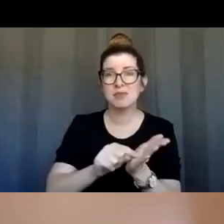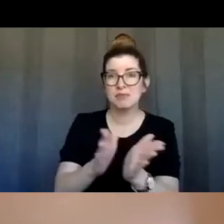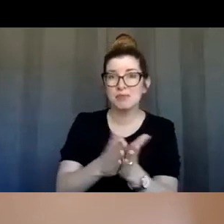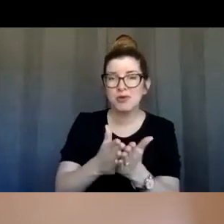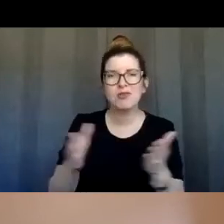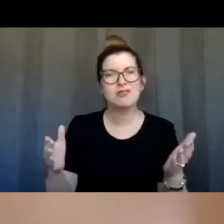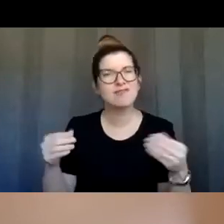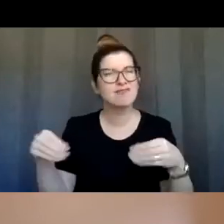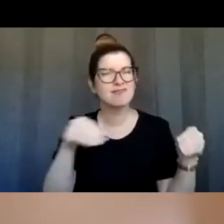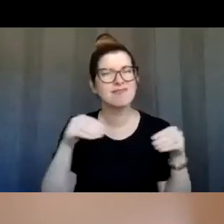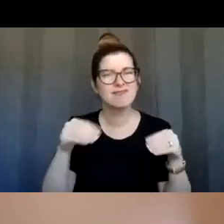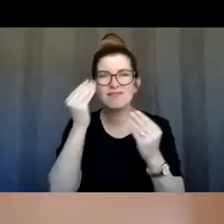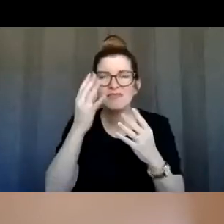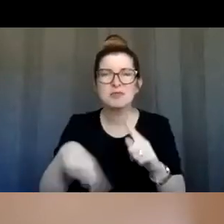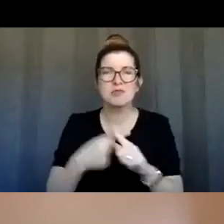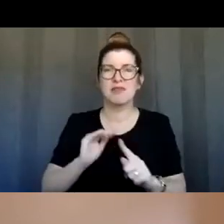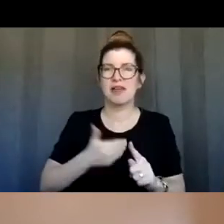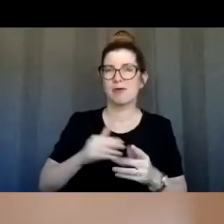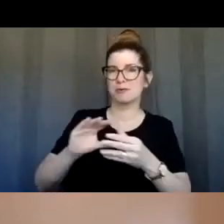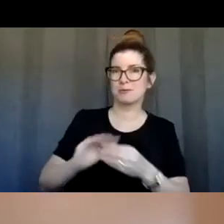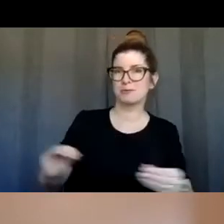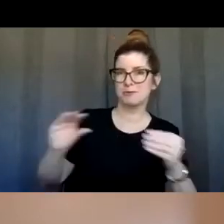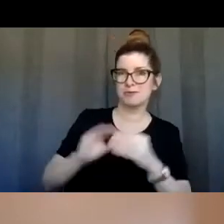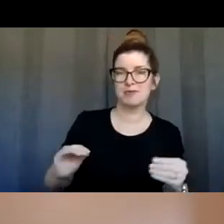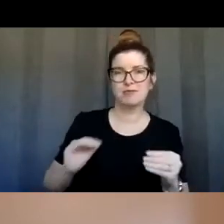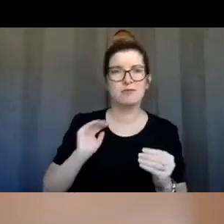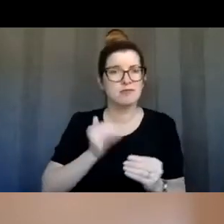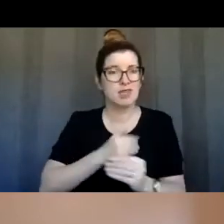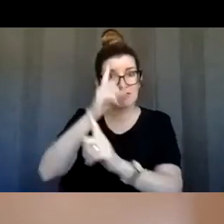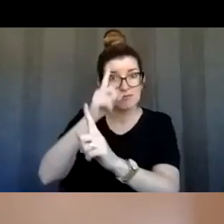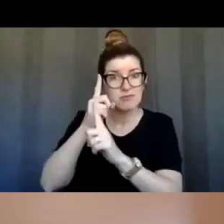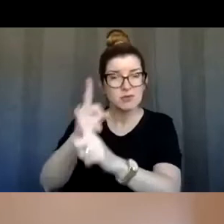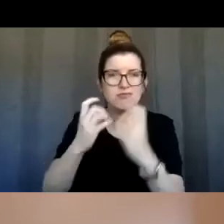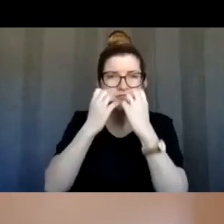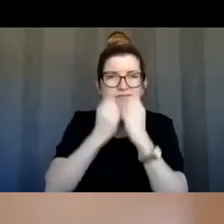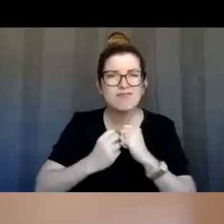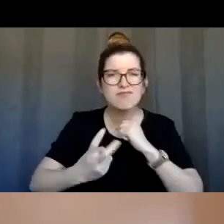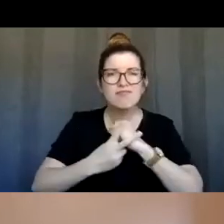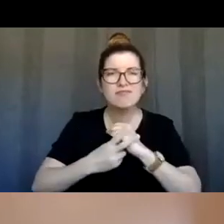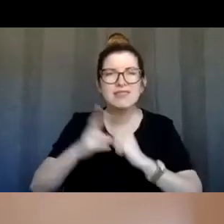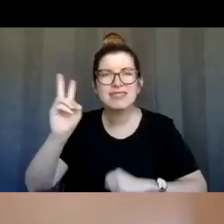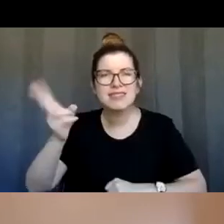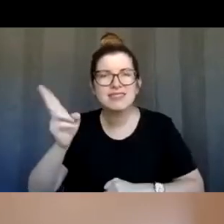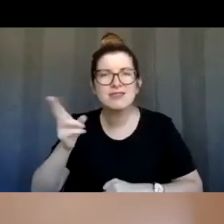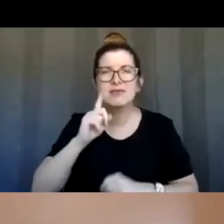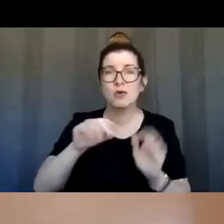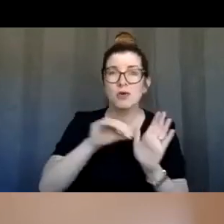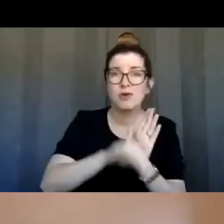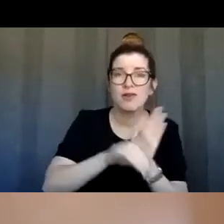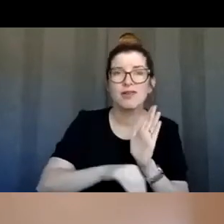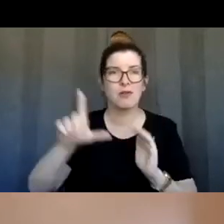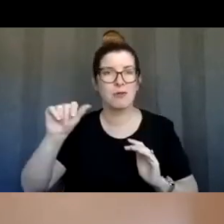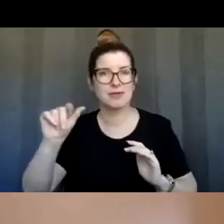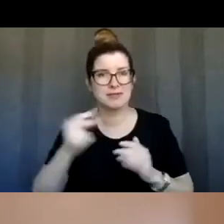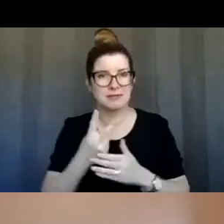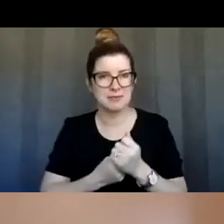story. Our mission is to share and preserve the history of New Orleans, Louisiana, and the Gulf region. We do this